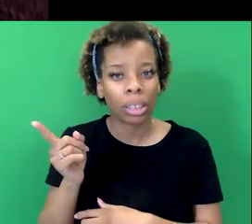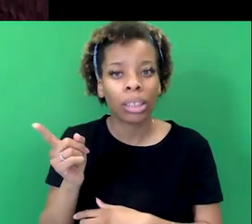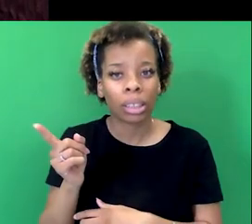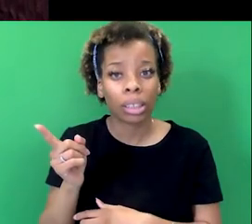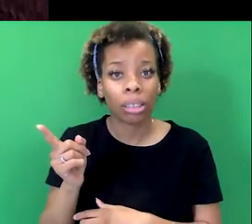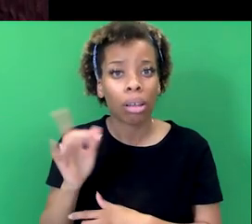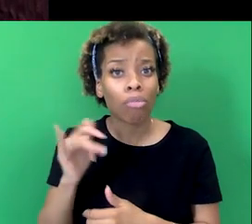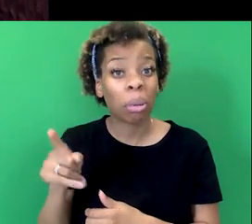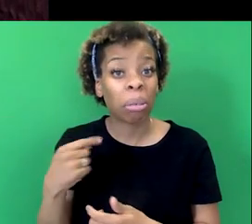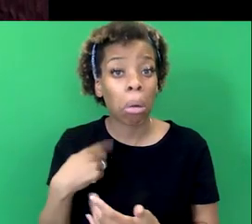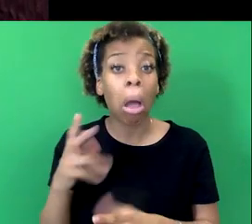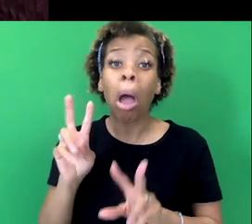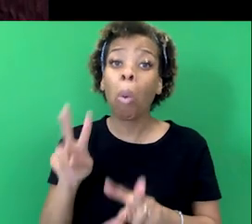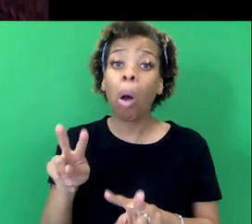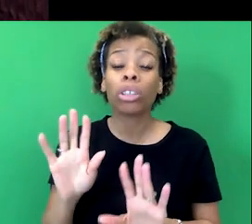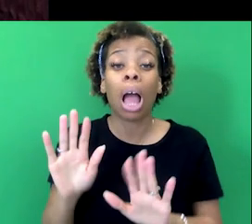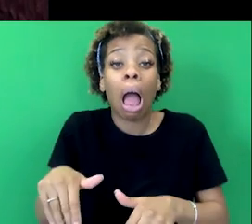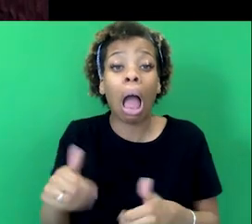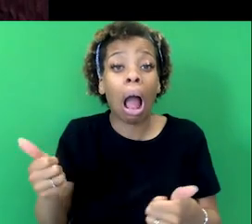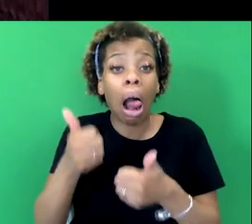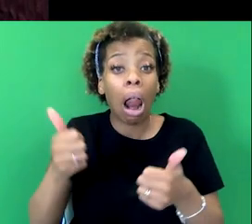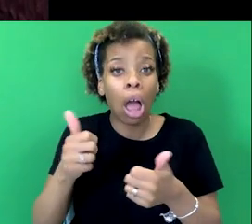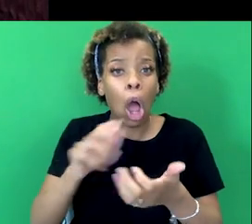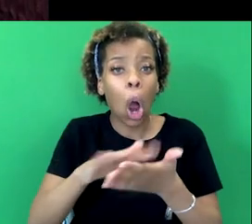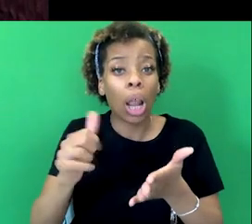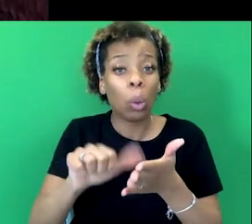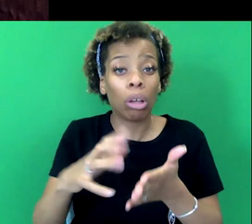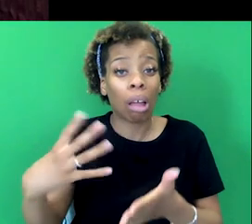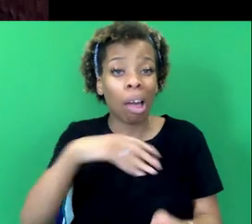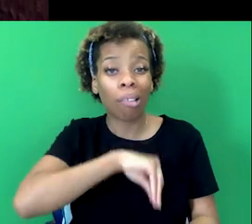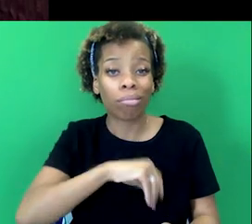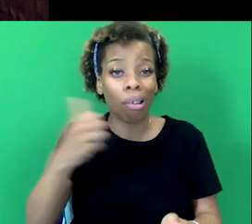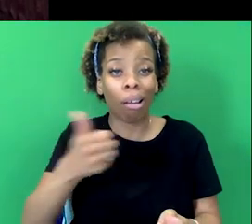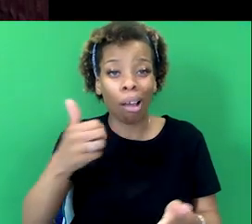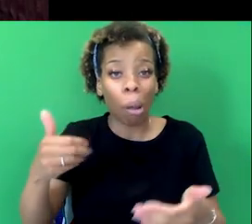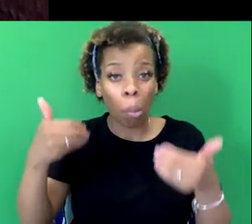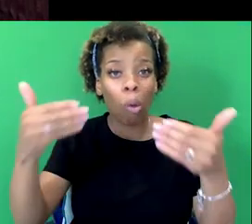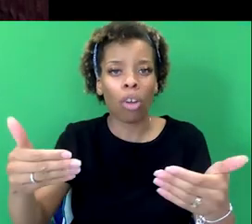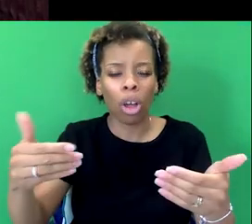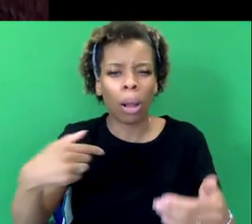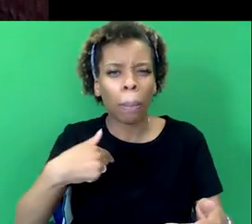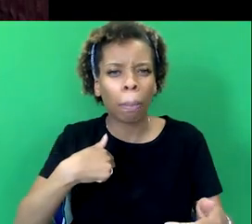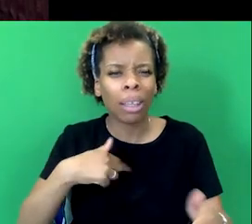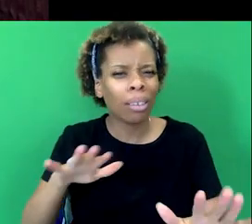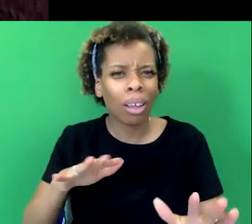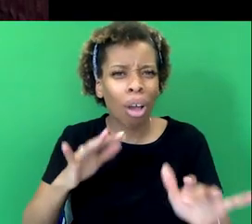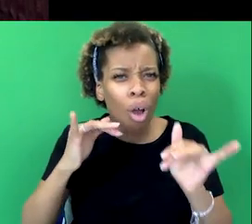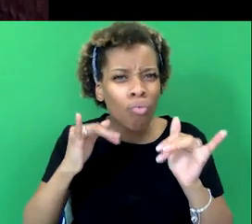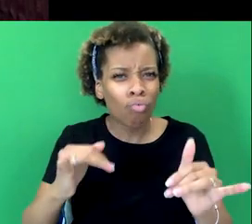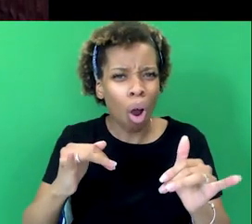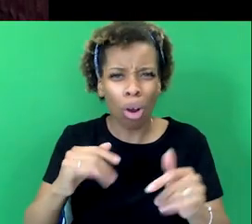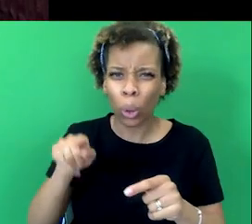they probably don't really care. And for Hollywood, once it makes a lot of money, but I just think it's wrong, you